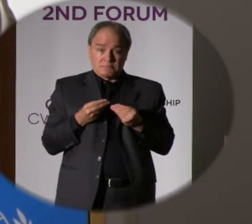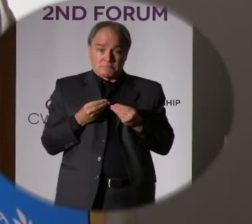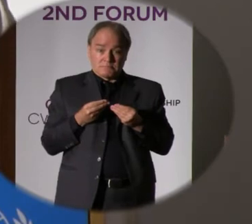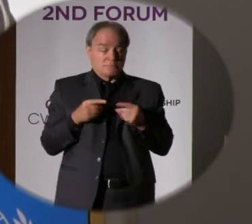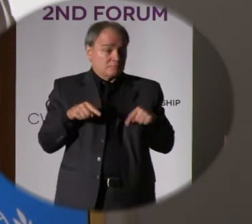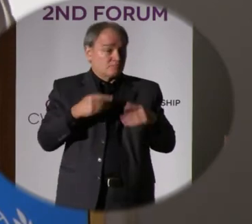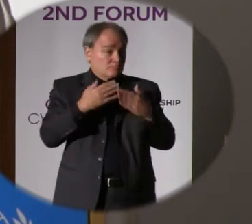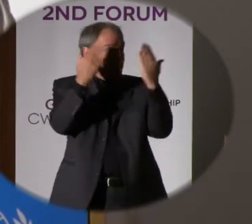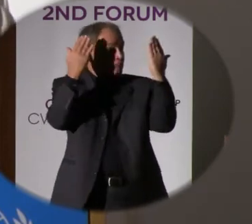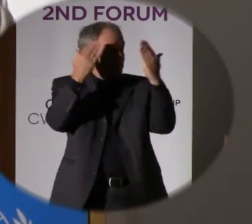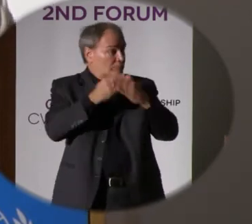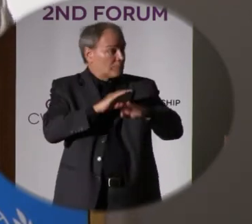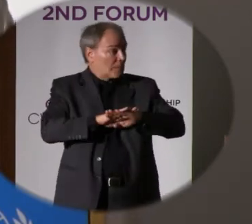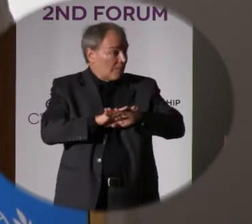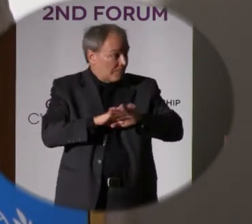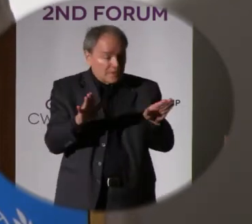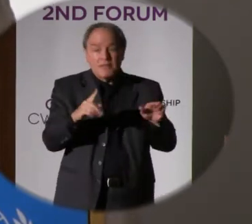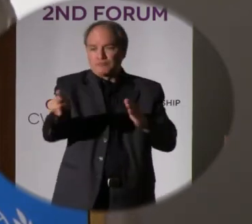and shared with all of you.